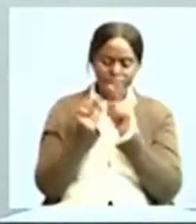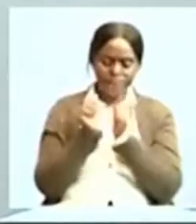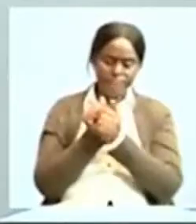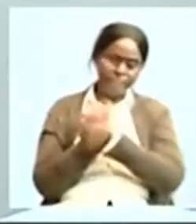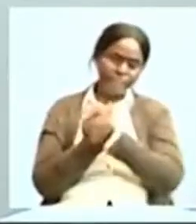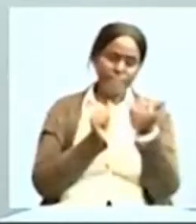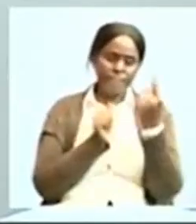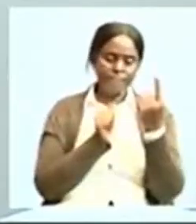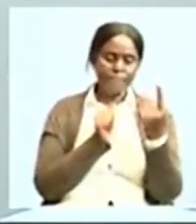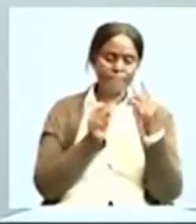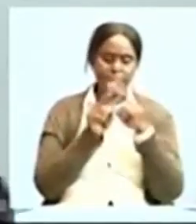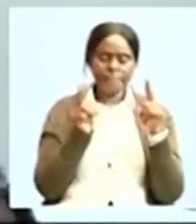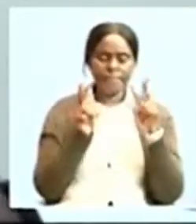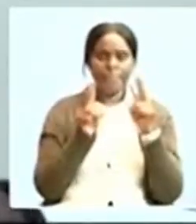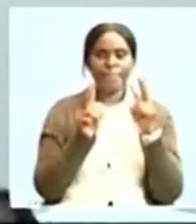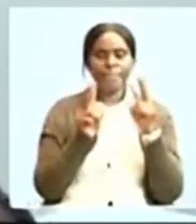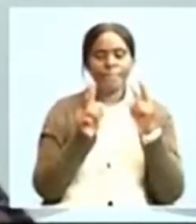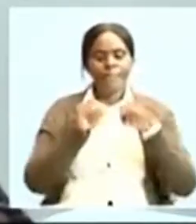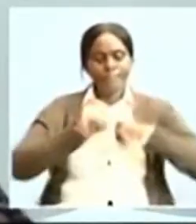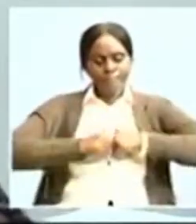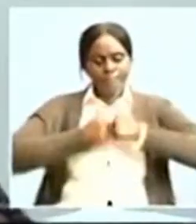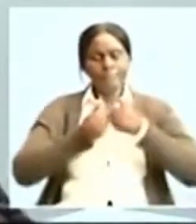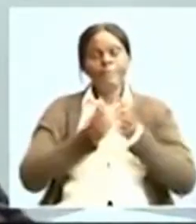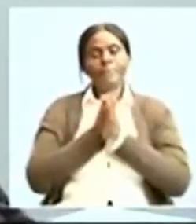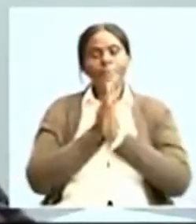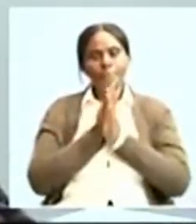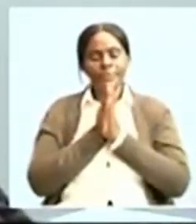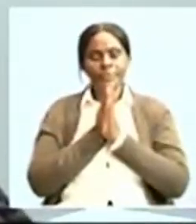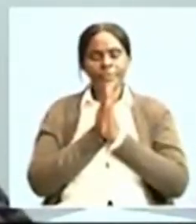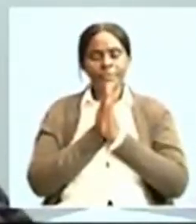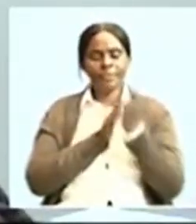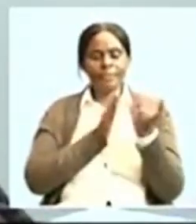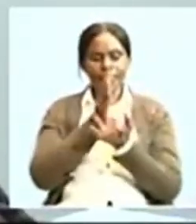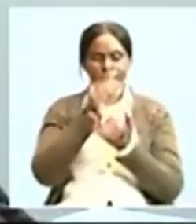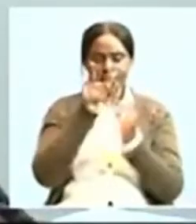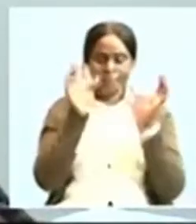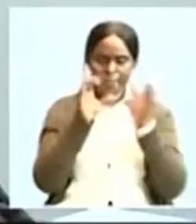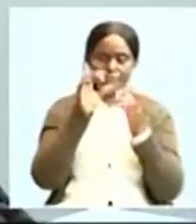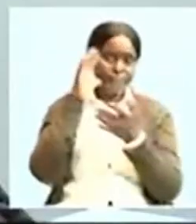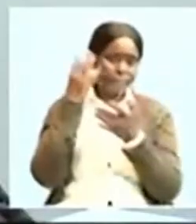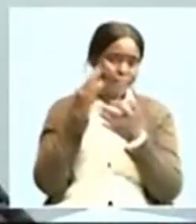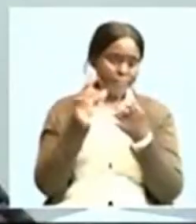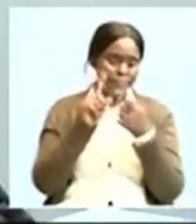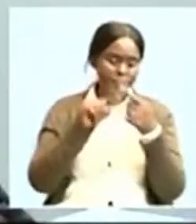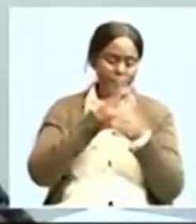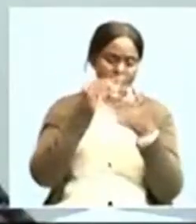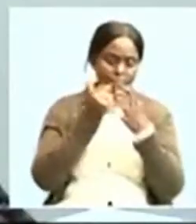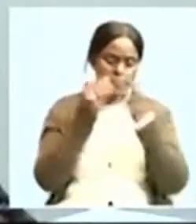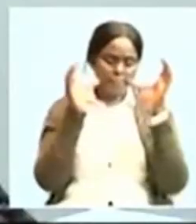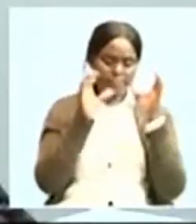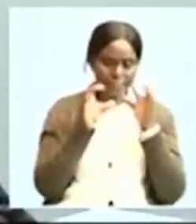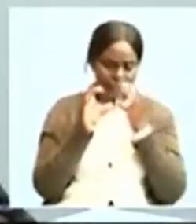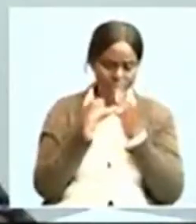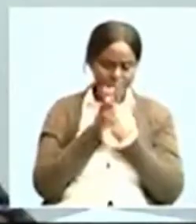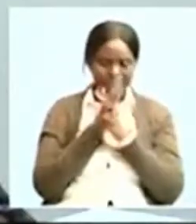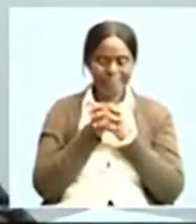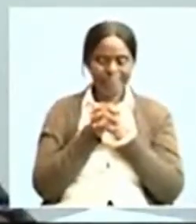one. So our appeal through you, Council Secretary, to all the councils,